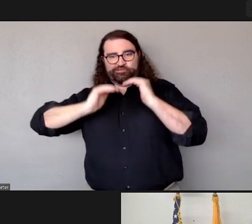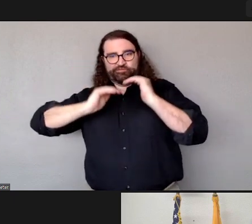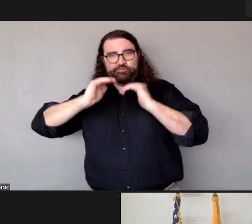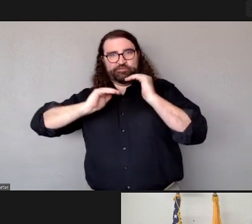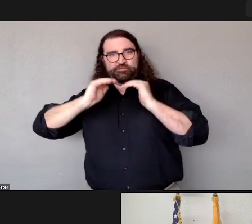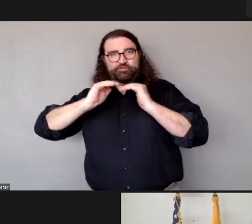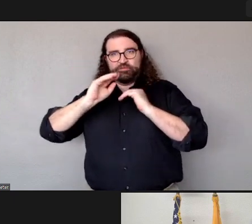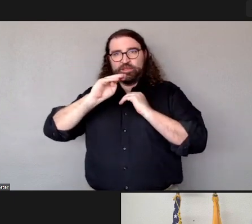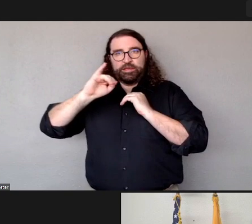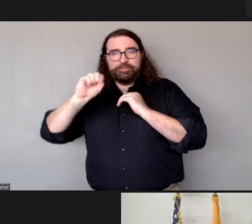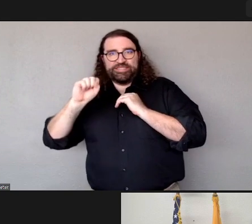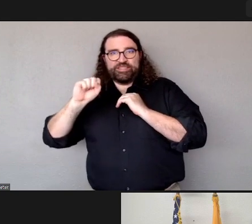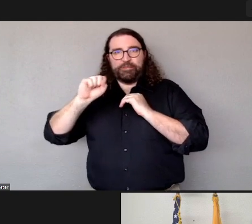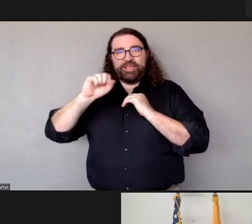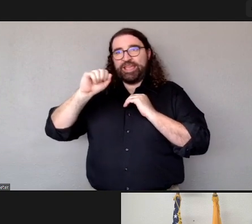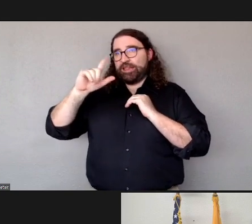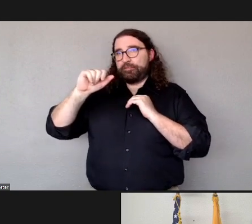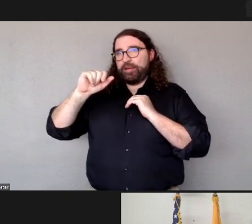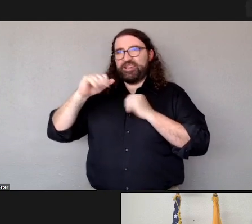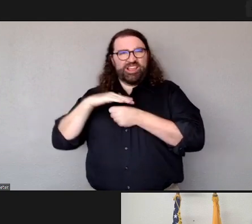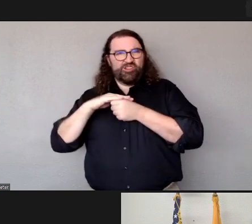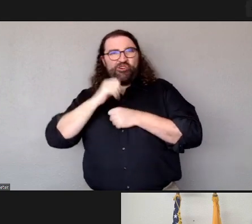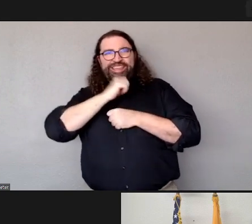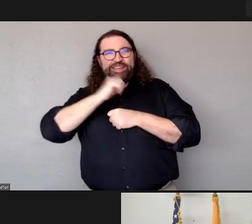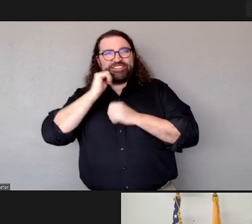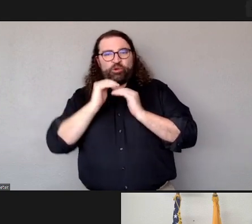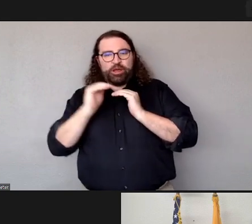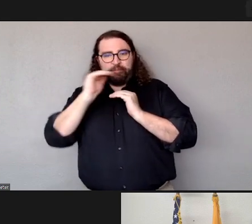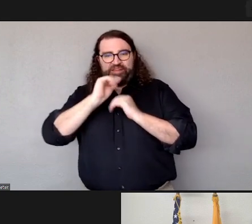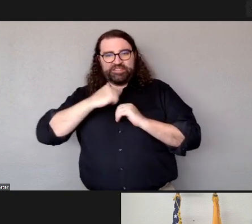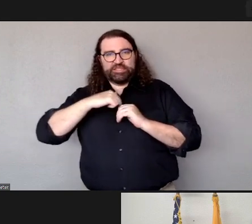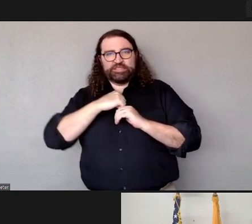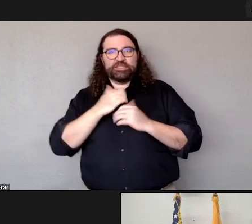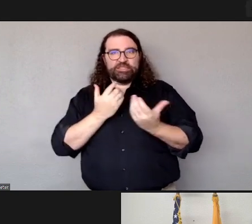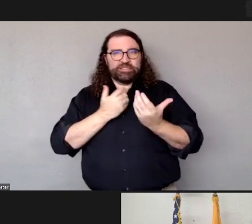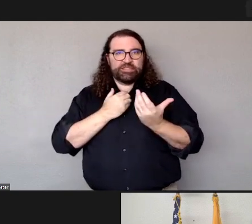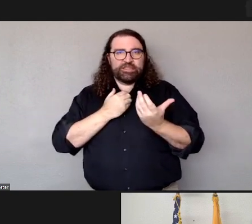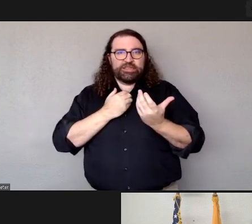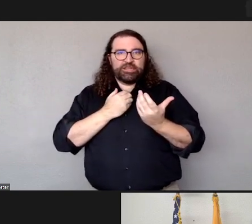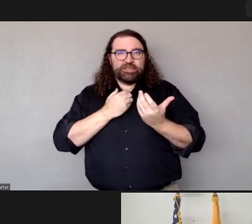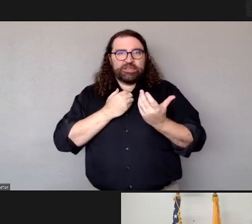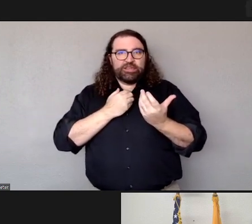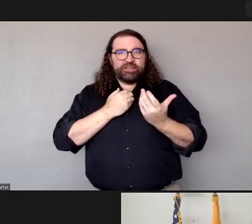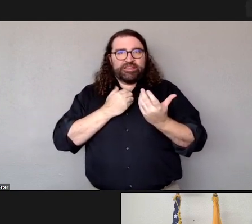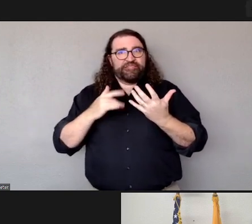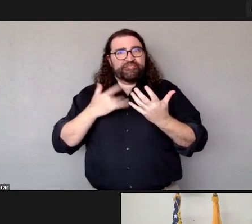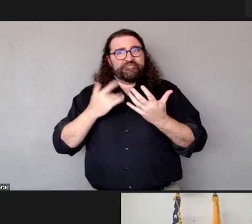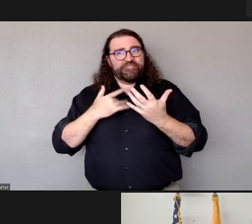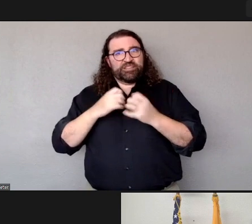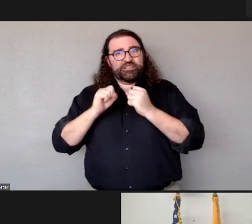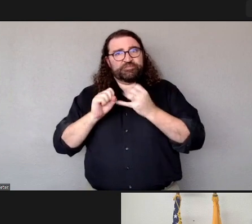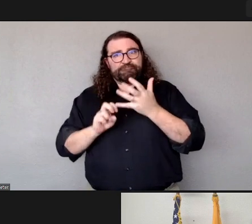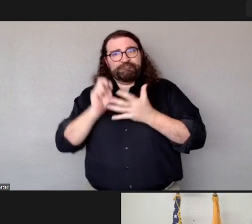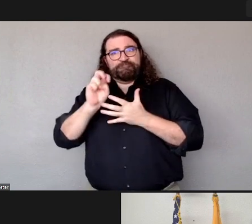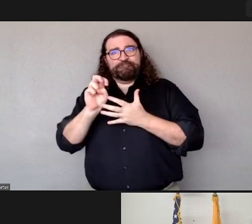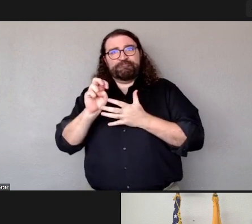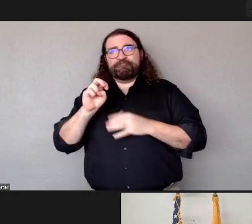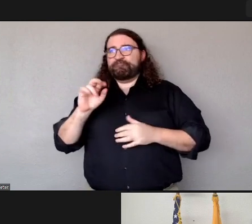Alabama. Only locally Arizona's above us. So that is pretty astronomical. It's somewhere around